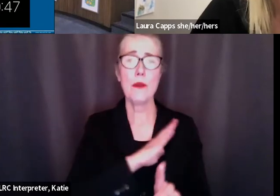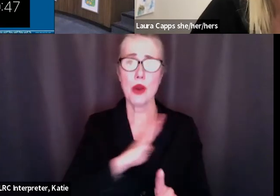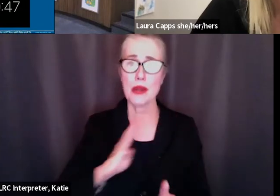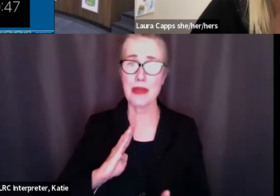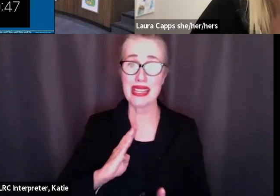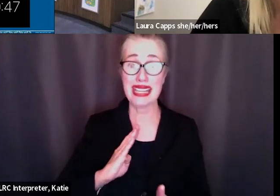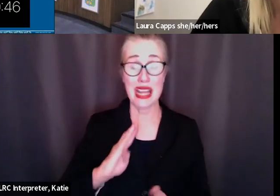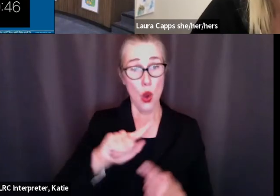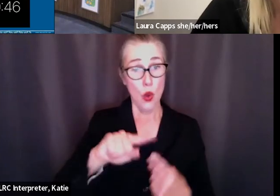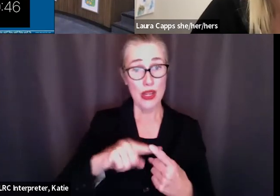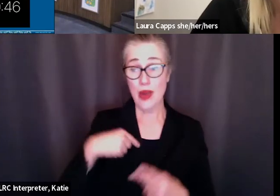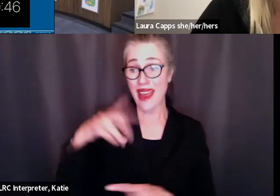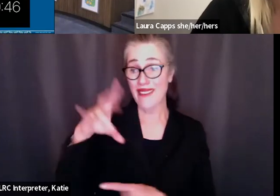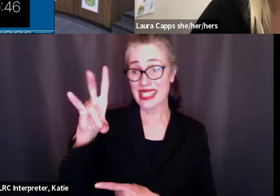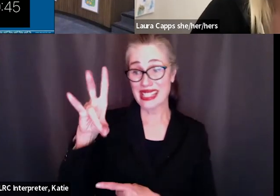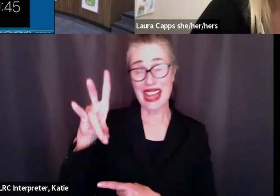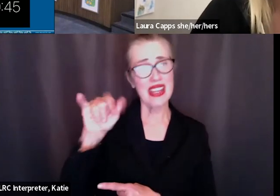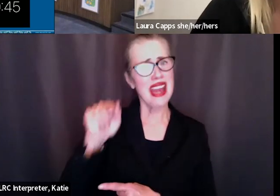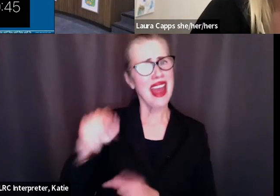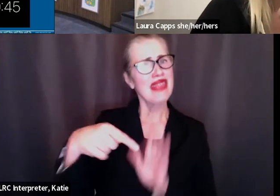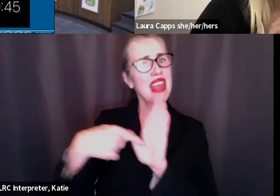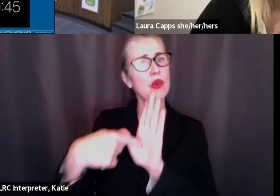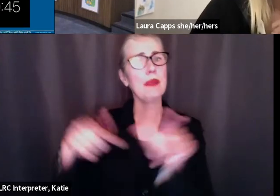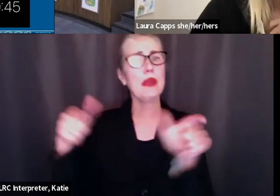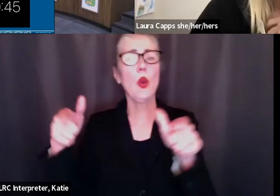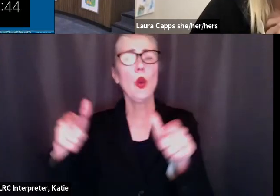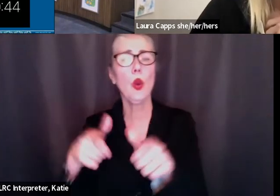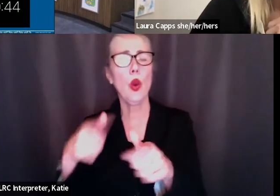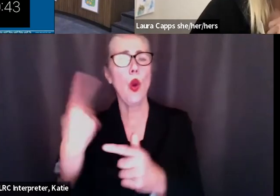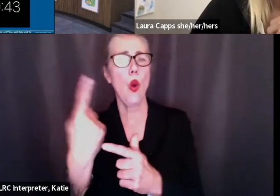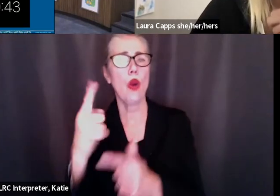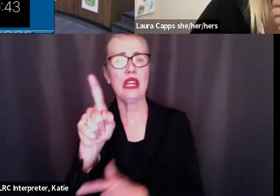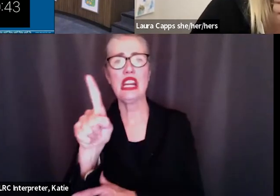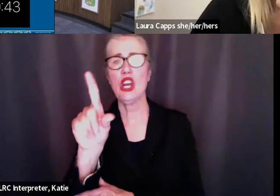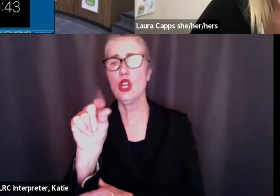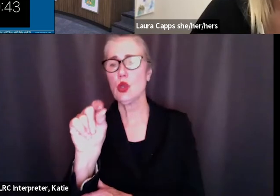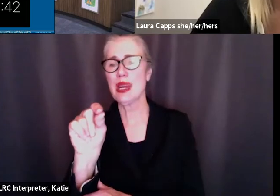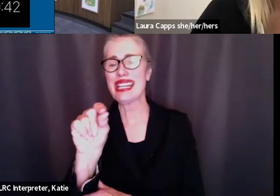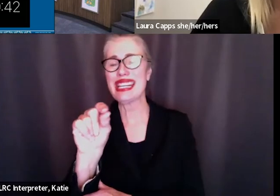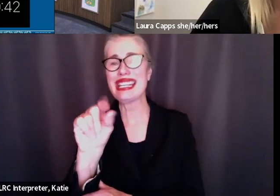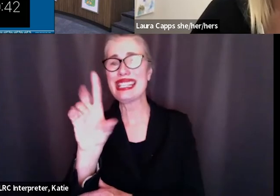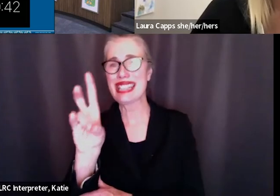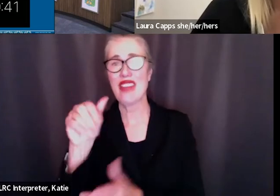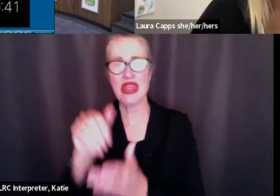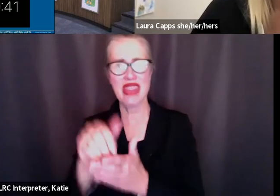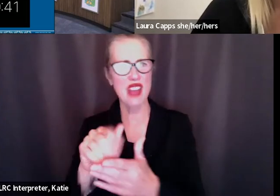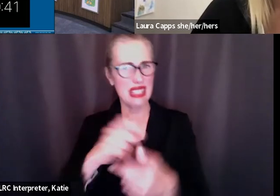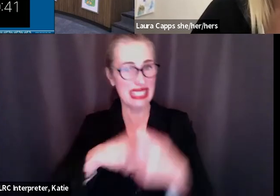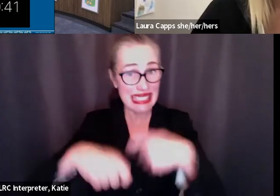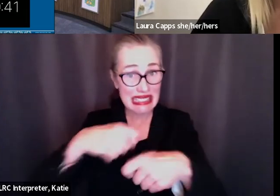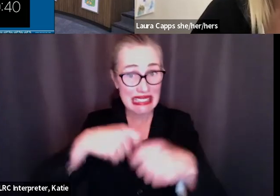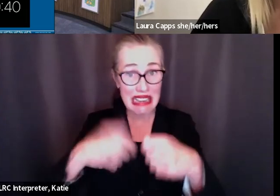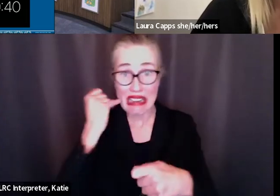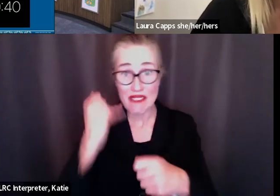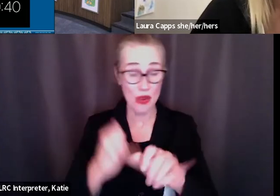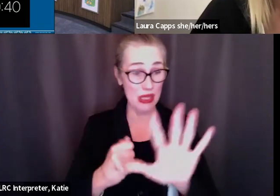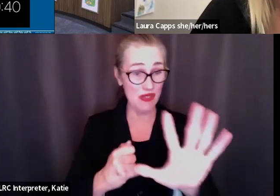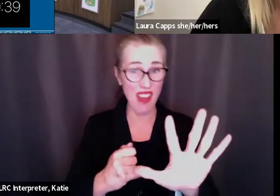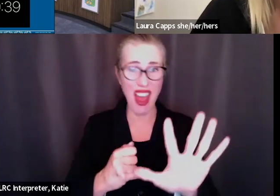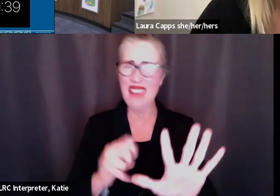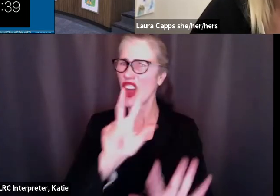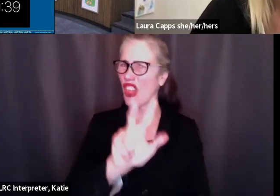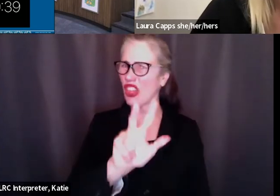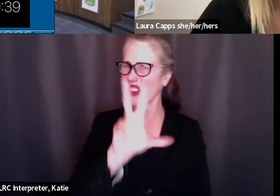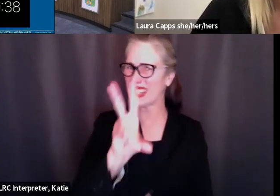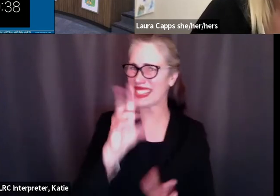represents a population of about twenty seven thousand versus thirty seven thousand for five districts that smaller